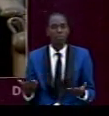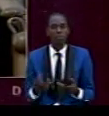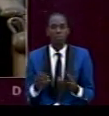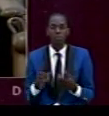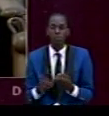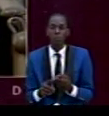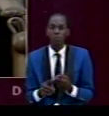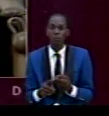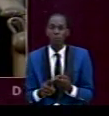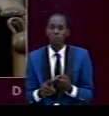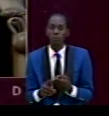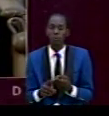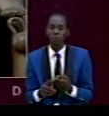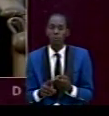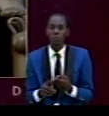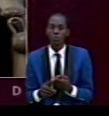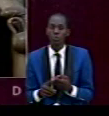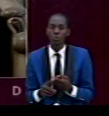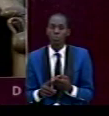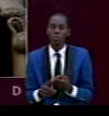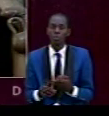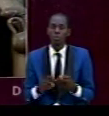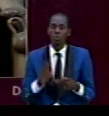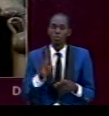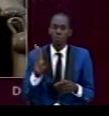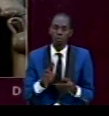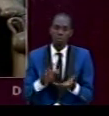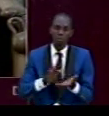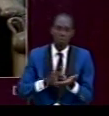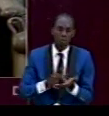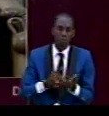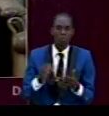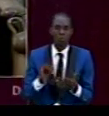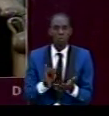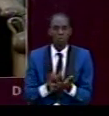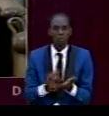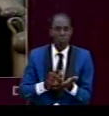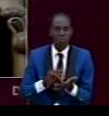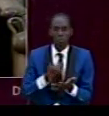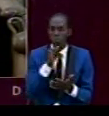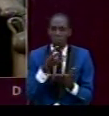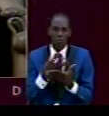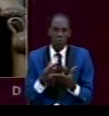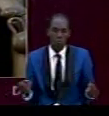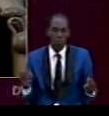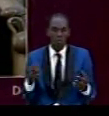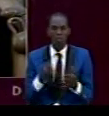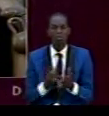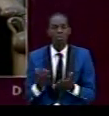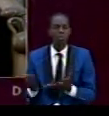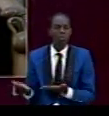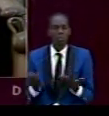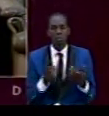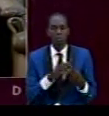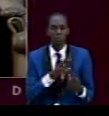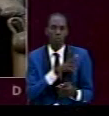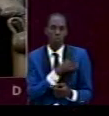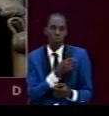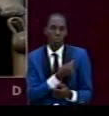chemist. We buy drugs, drugs is not serving it. Take her to take him to hospital, which is a